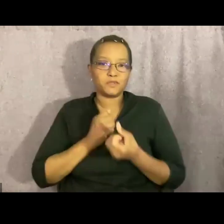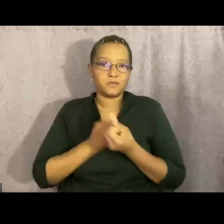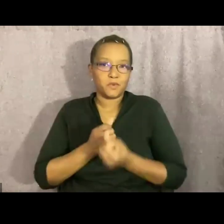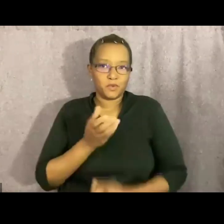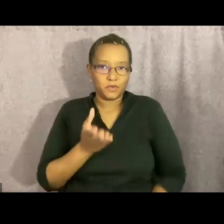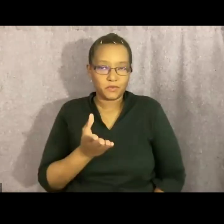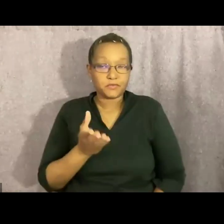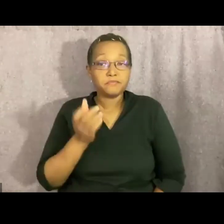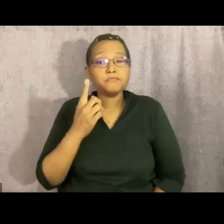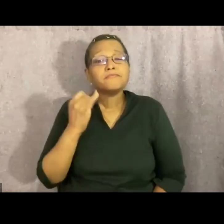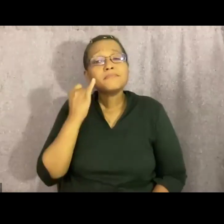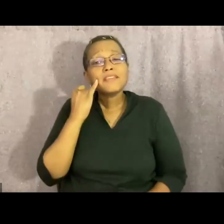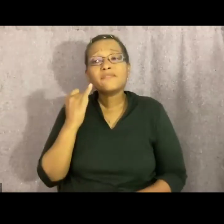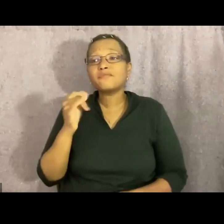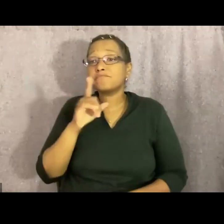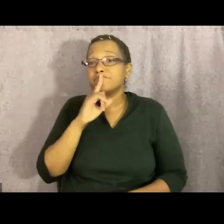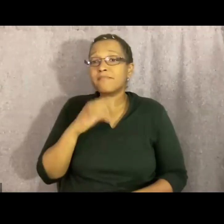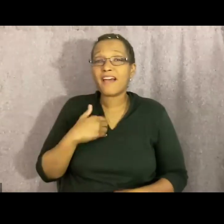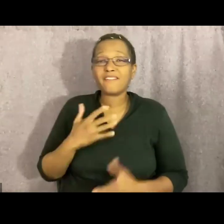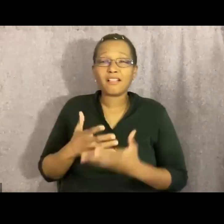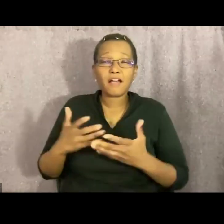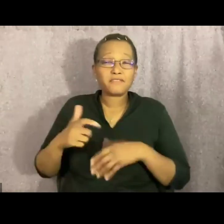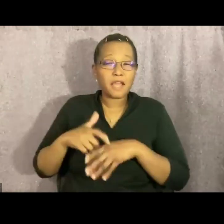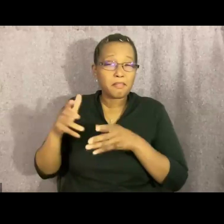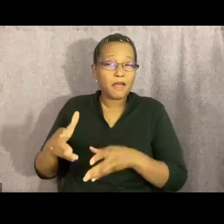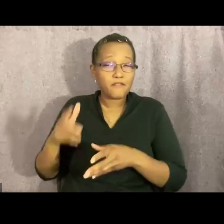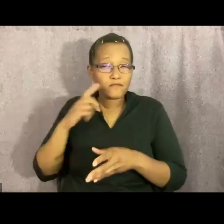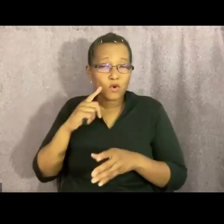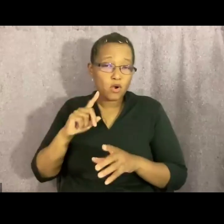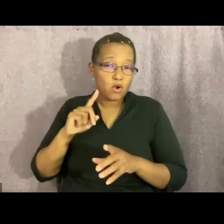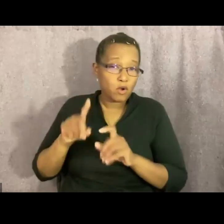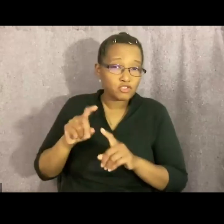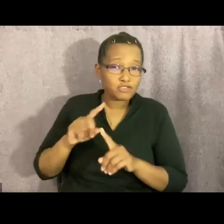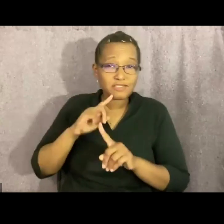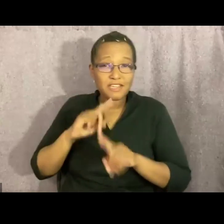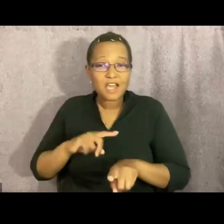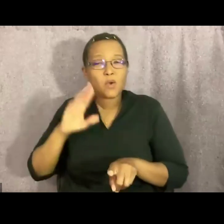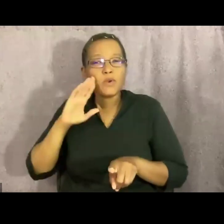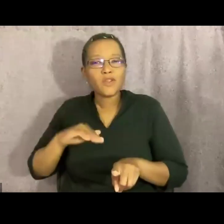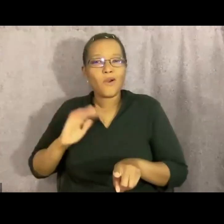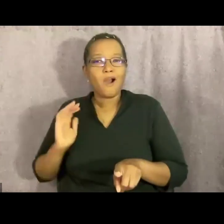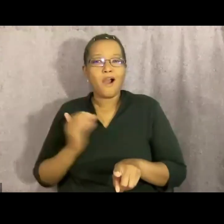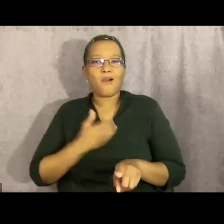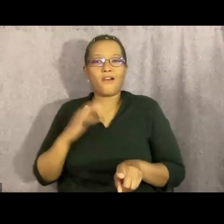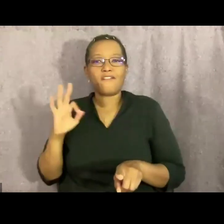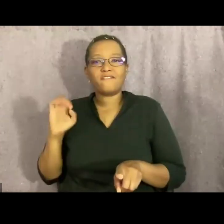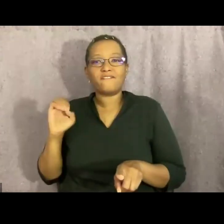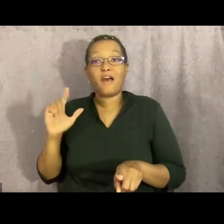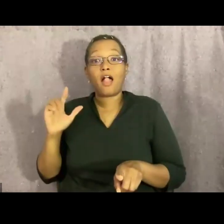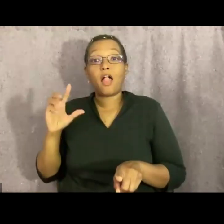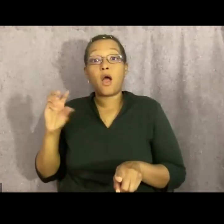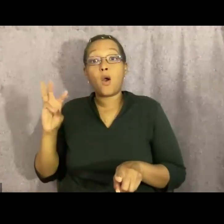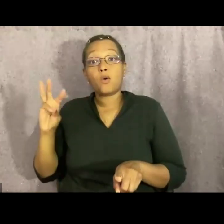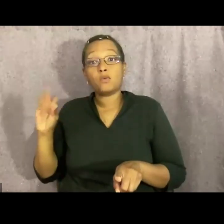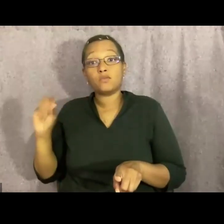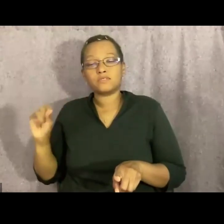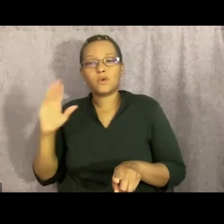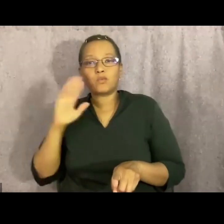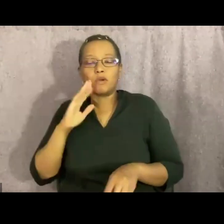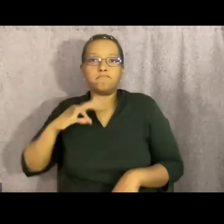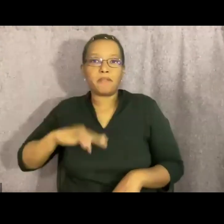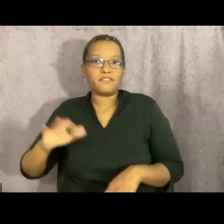Even if there isn't a lot of time for Q&A, we know our fellows would tremendously benefit from hearing your questions and